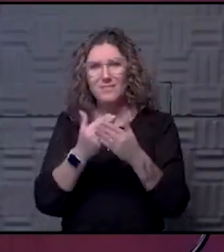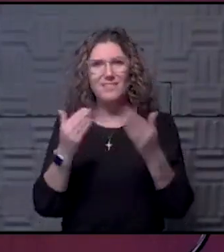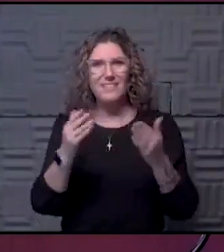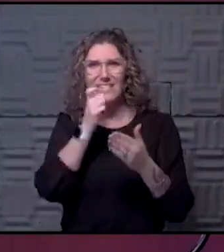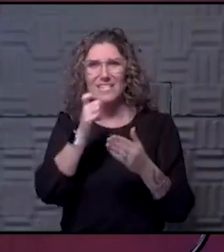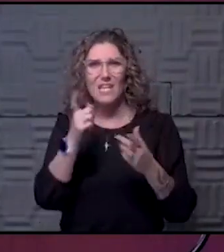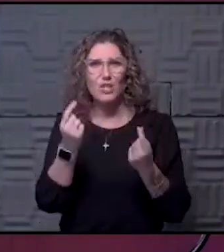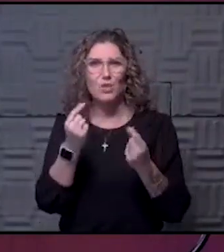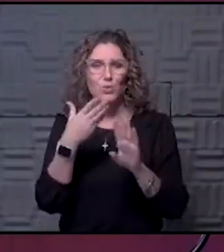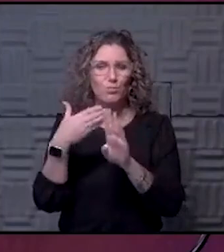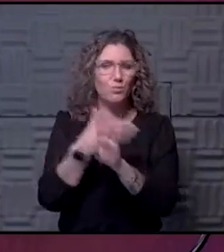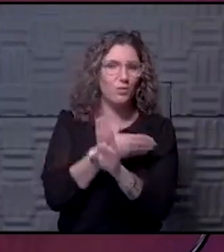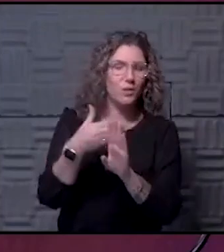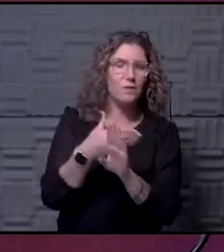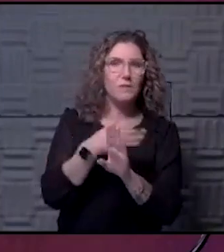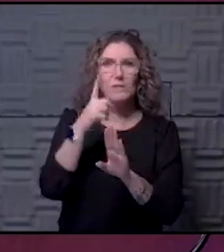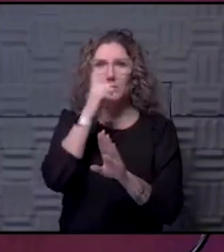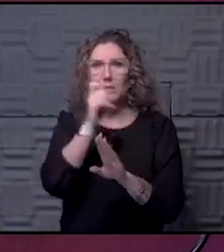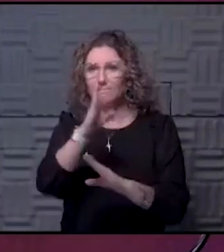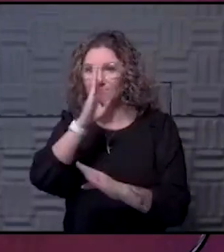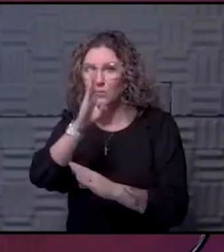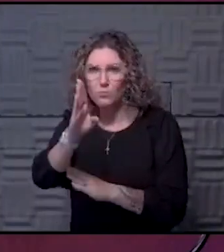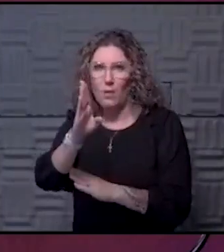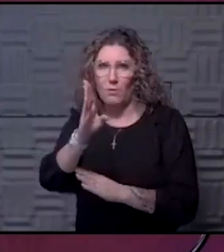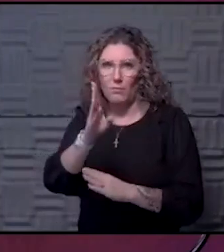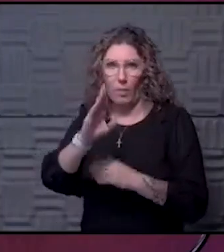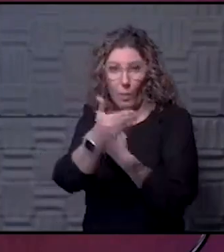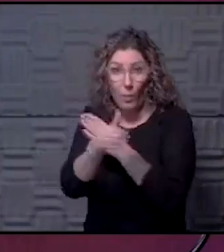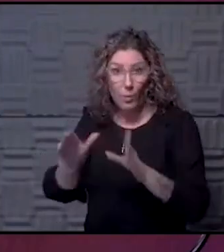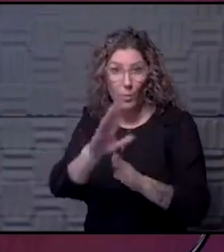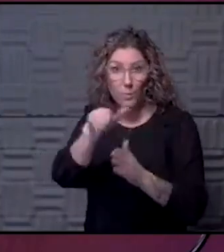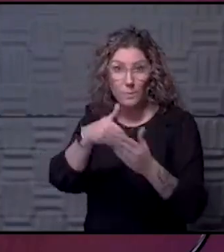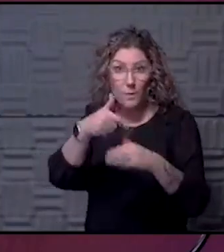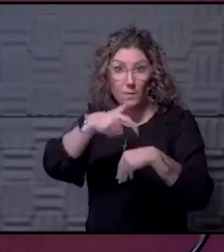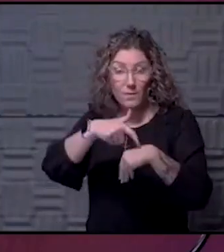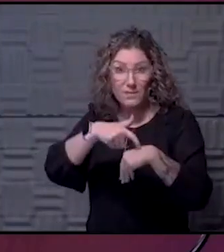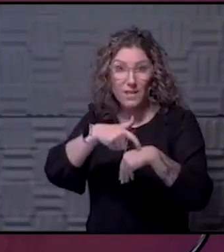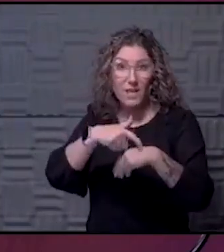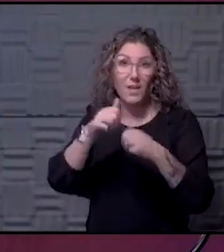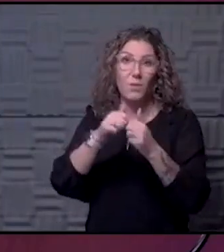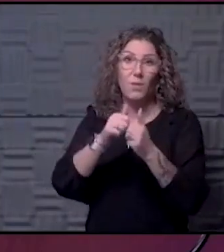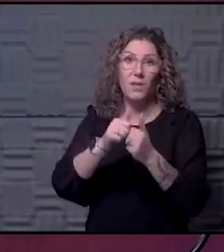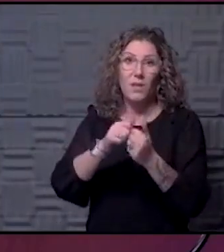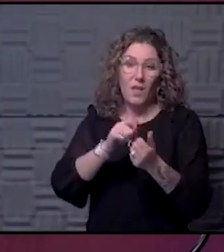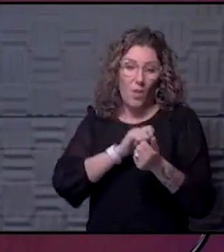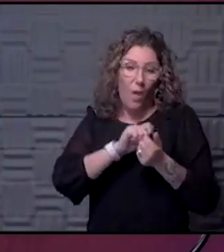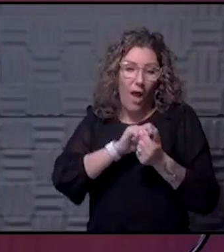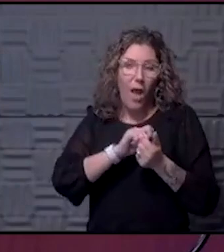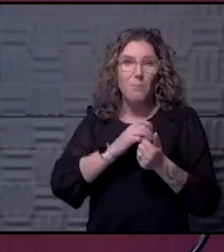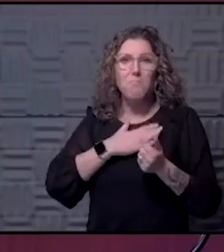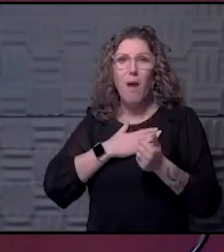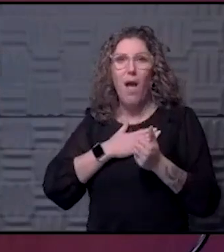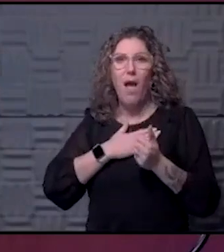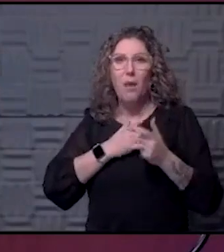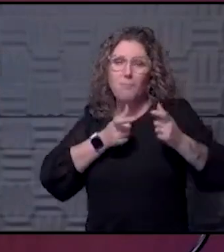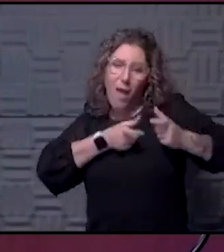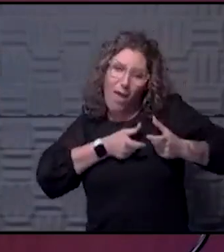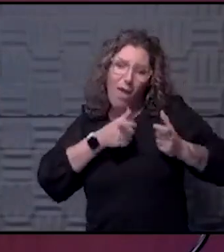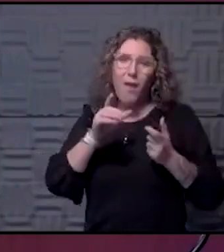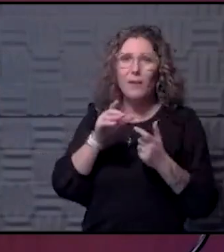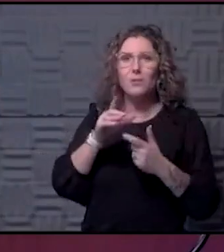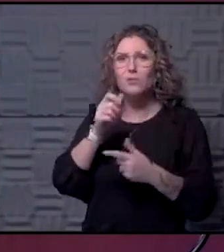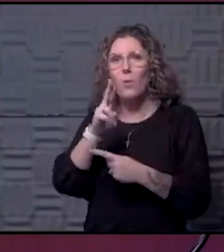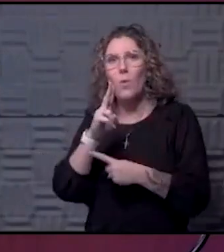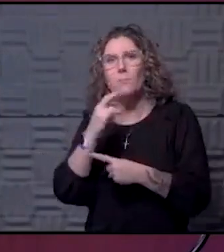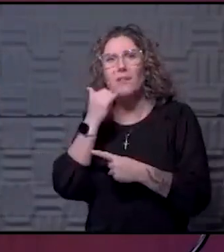do previously, because I am directly in these rooms all the time, in terms of just like wiping my badge down before I get home, making sure I wipe my cell